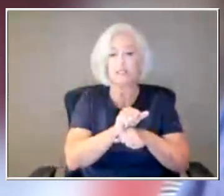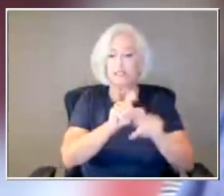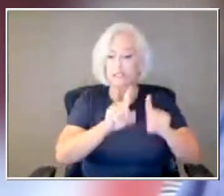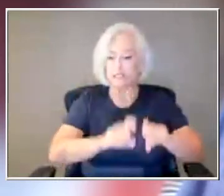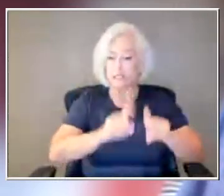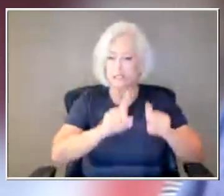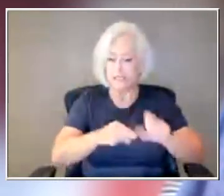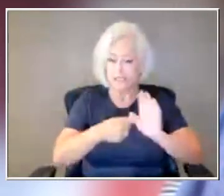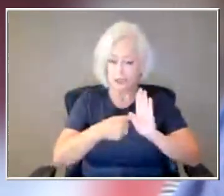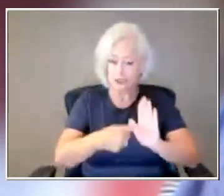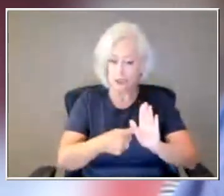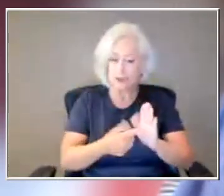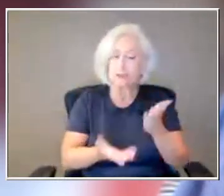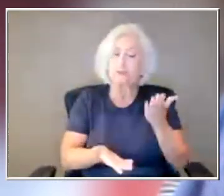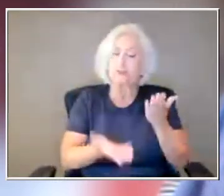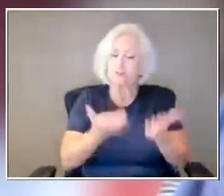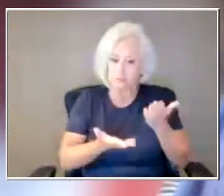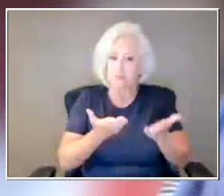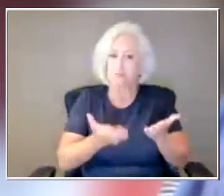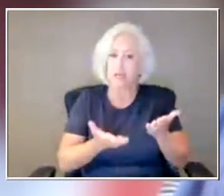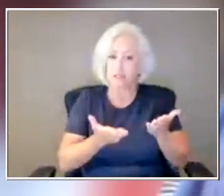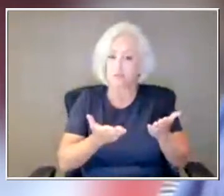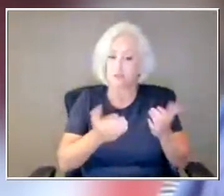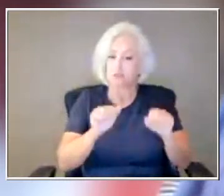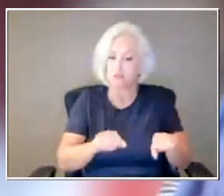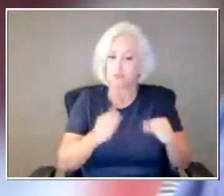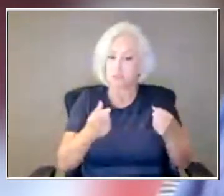that possibility.